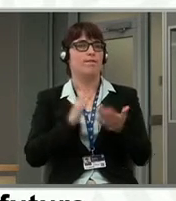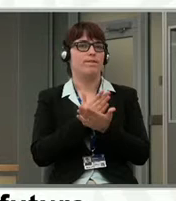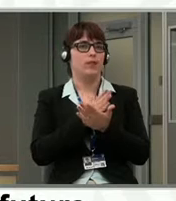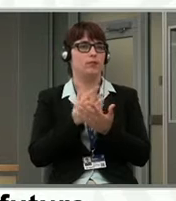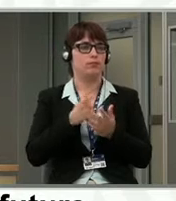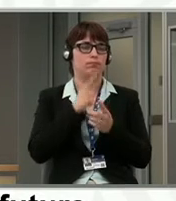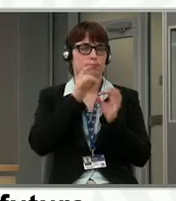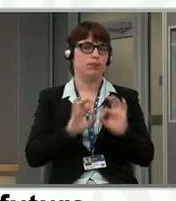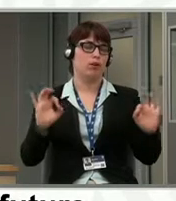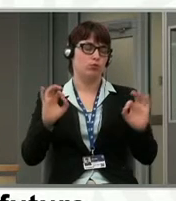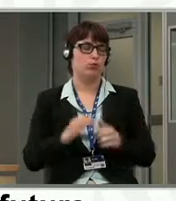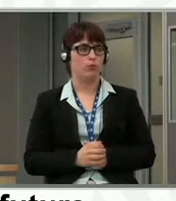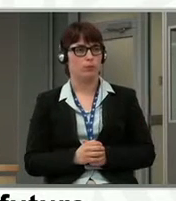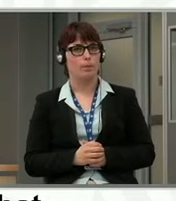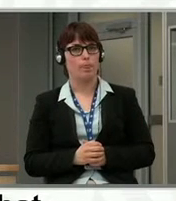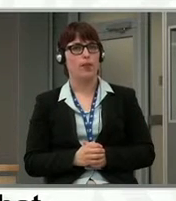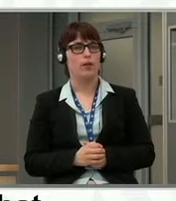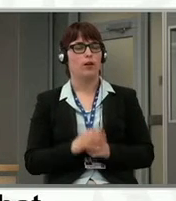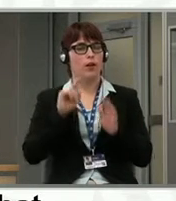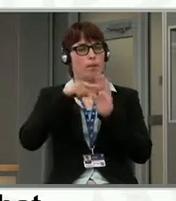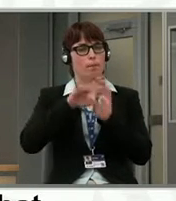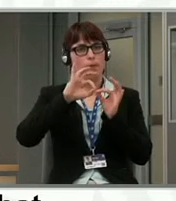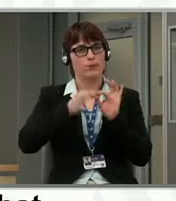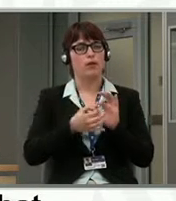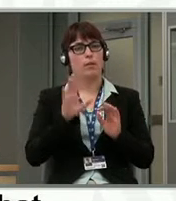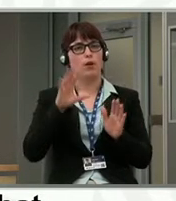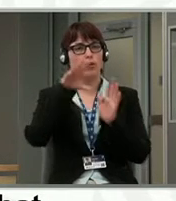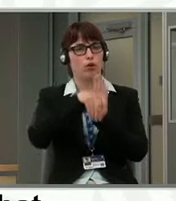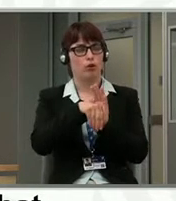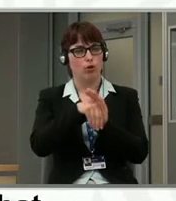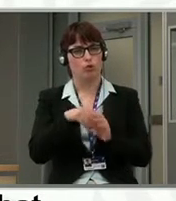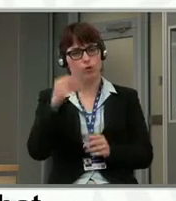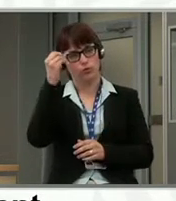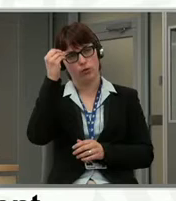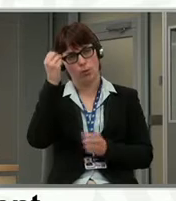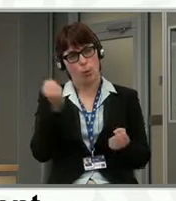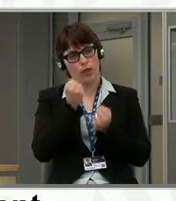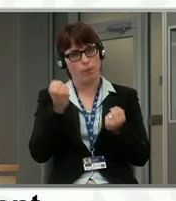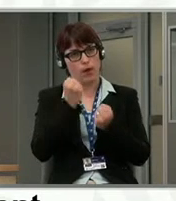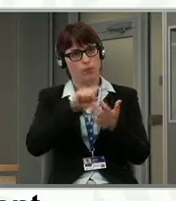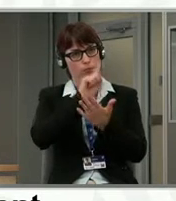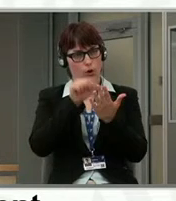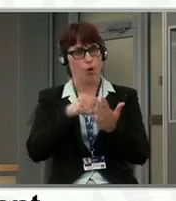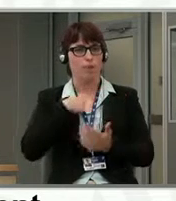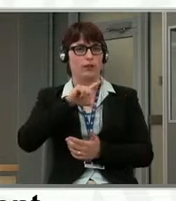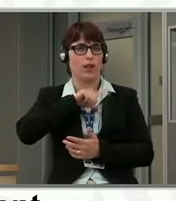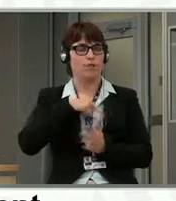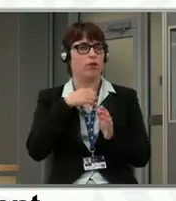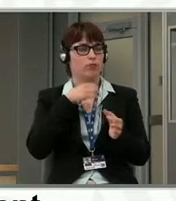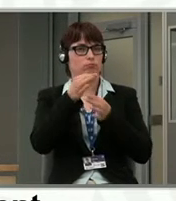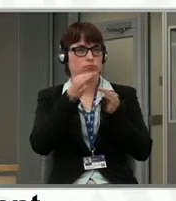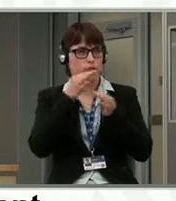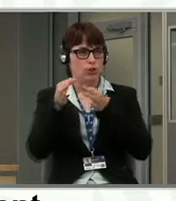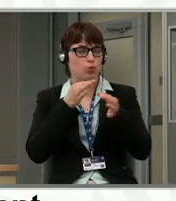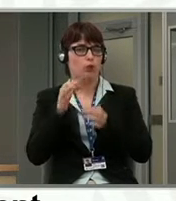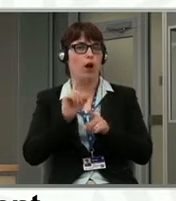and investment contribute to the attractiveness of business environments. We have